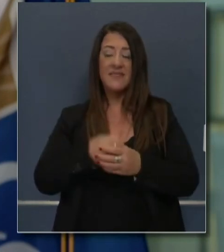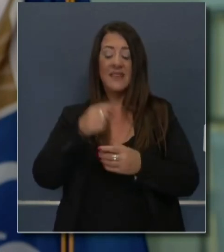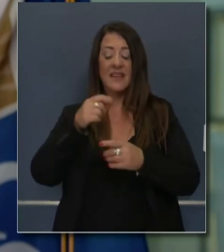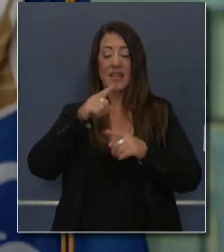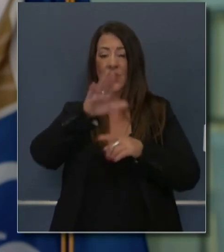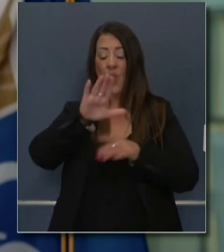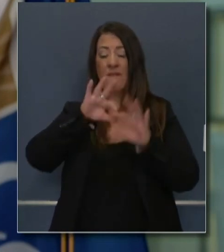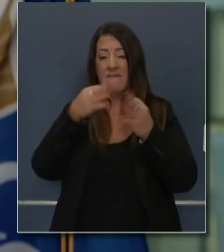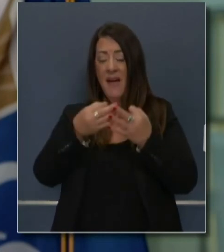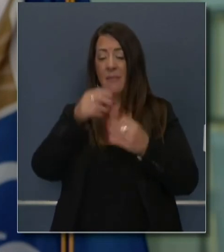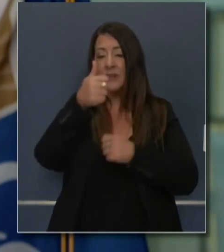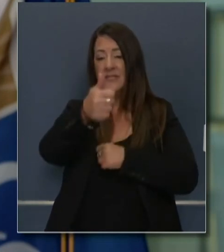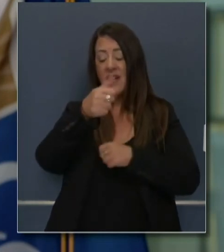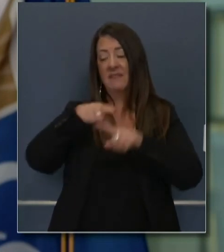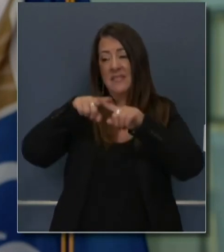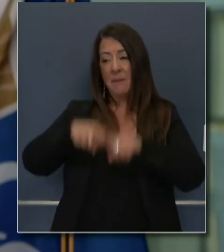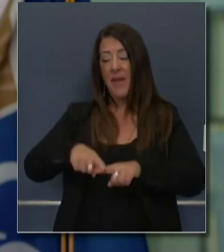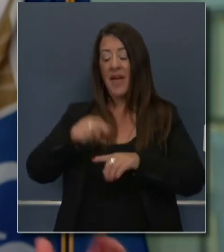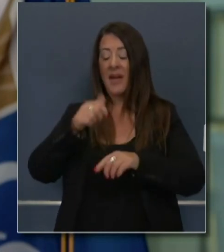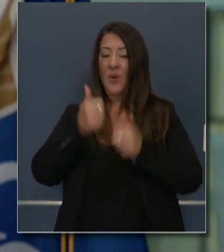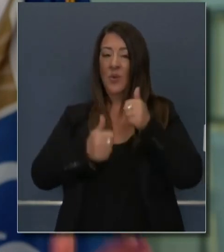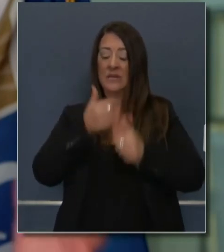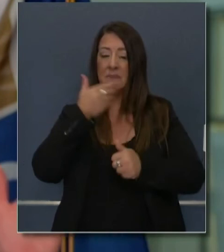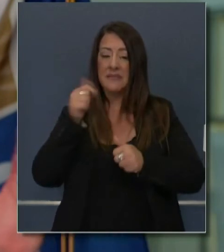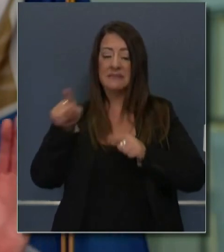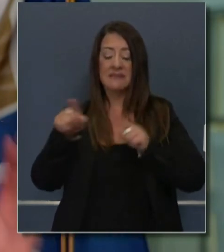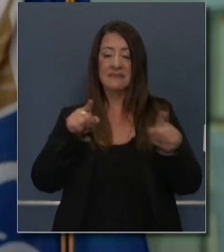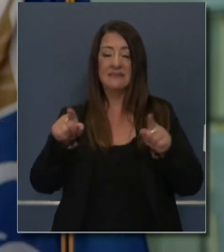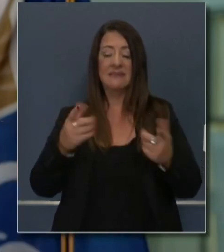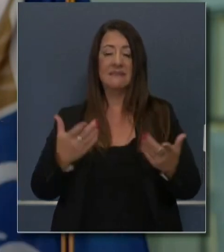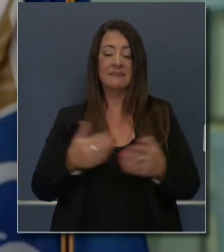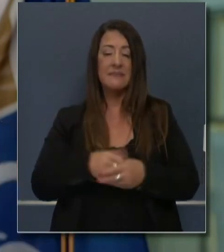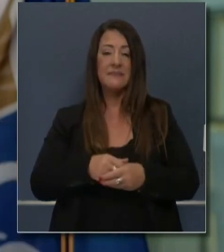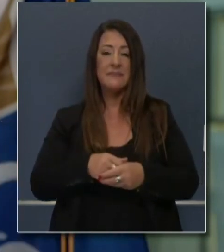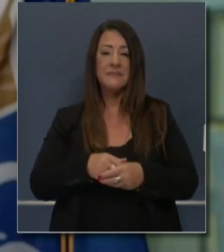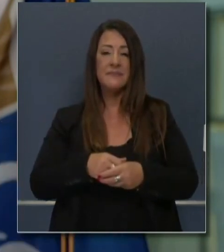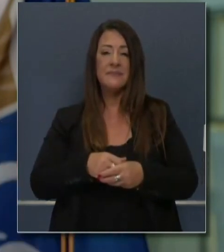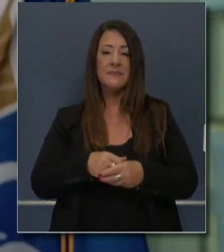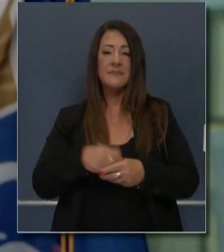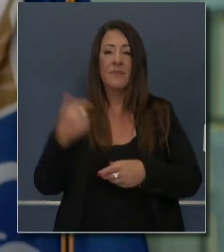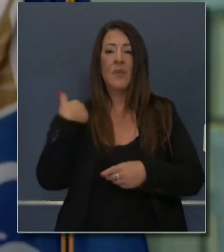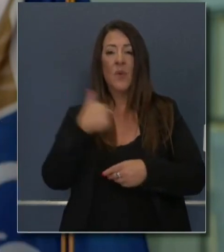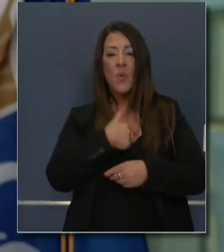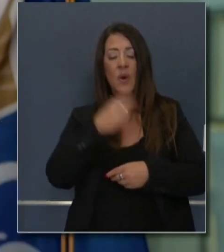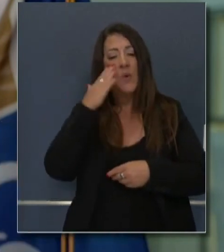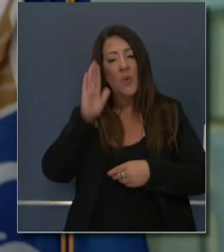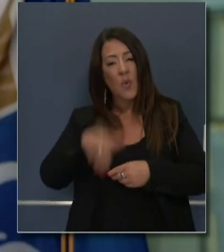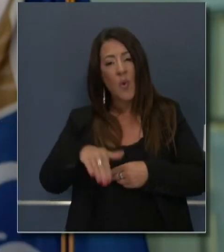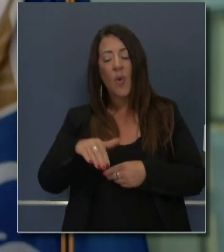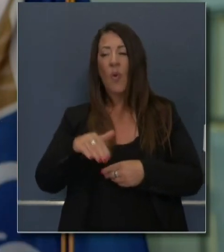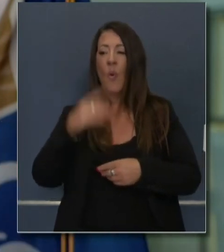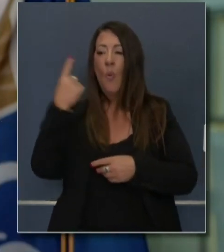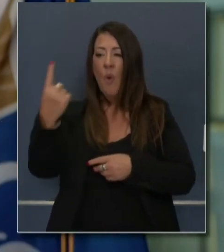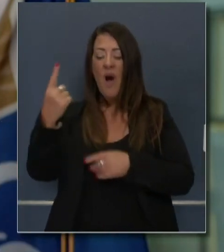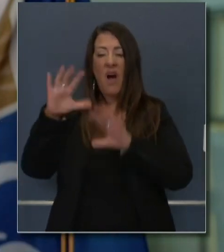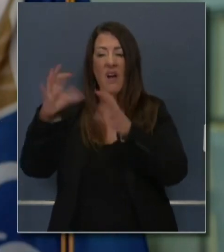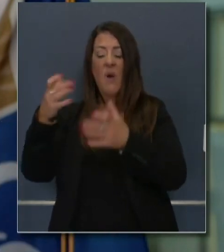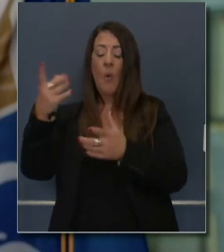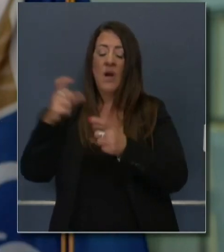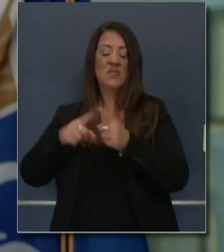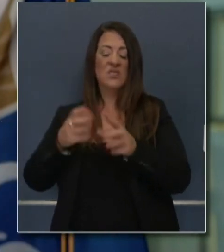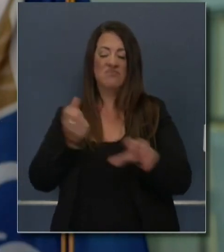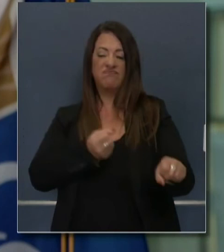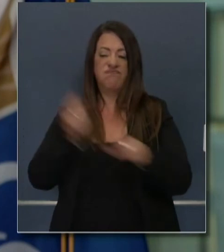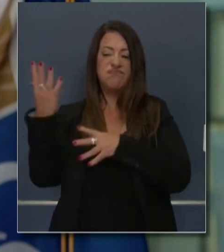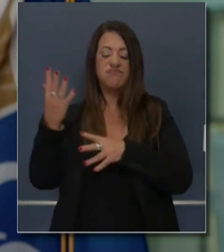future. We can quite literally go backwards. An administration that wants to get rid of, actively wants to get rid of health care for tens of millions of people